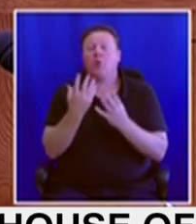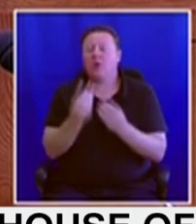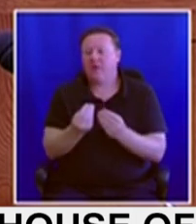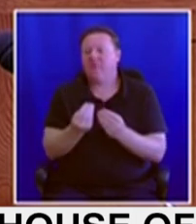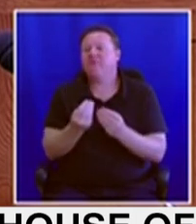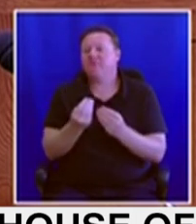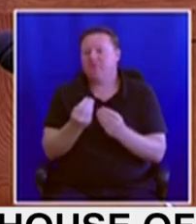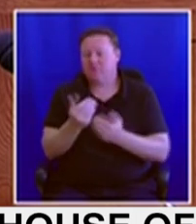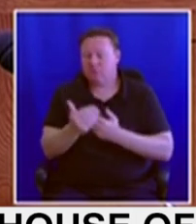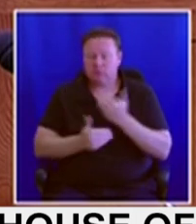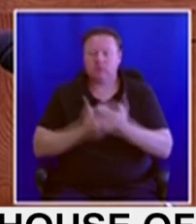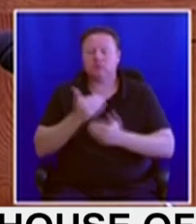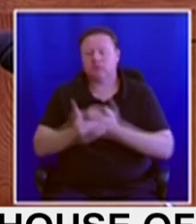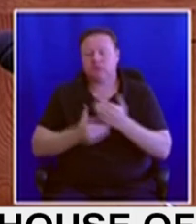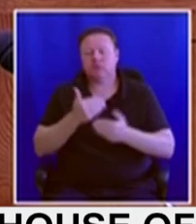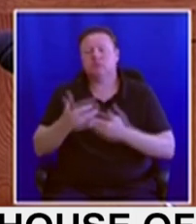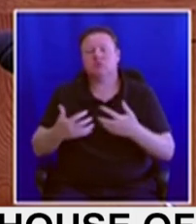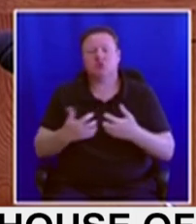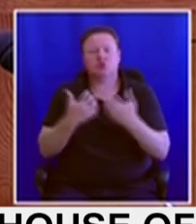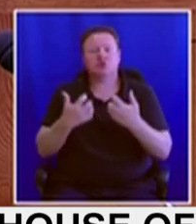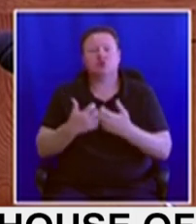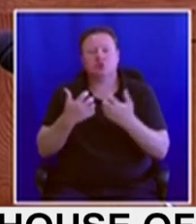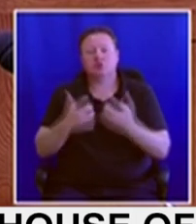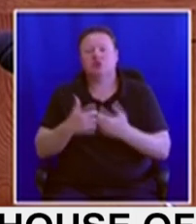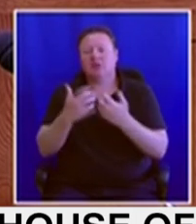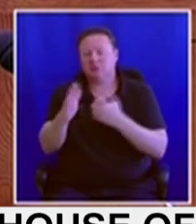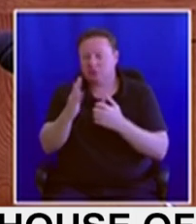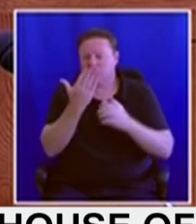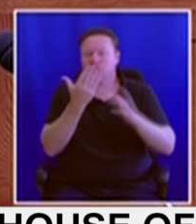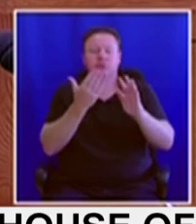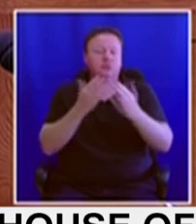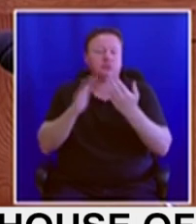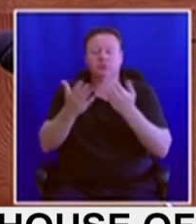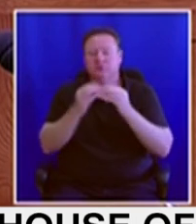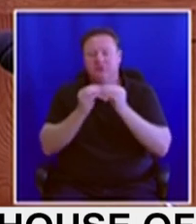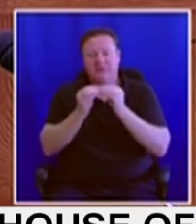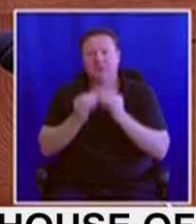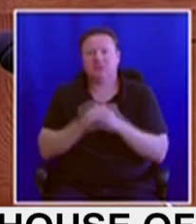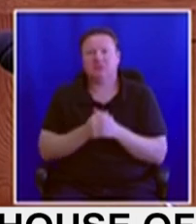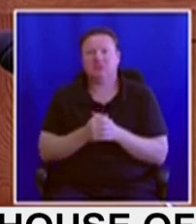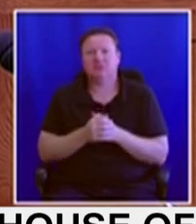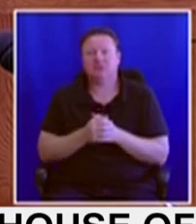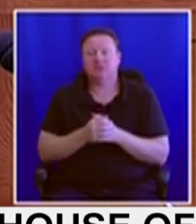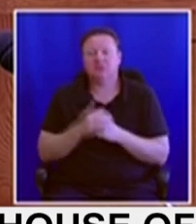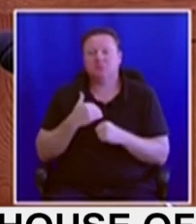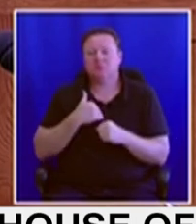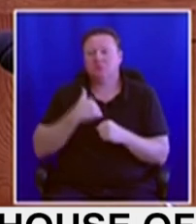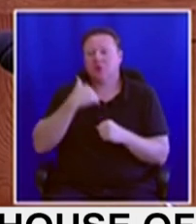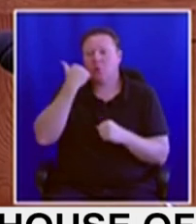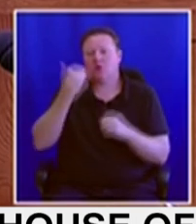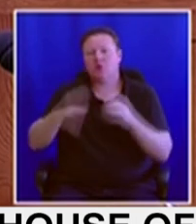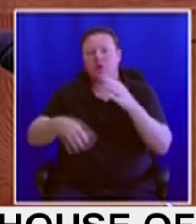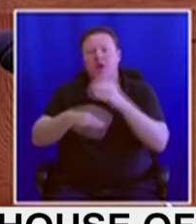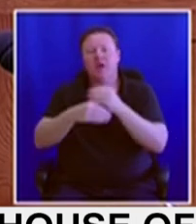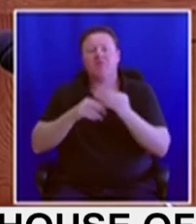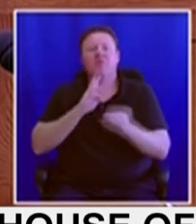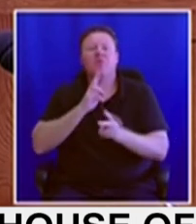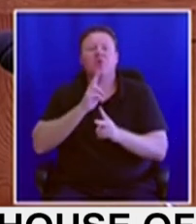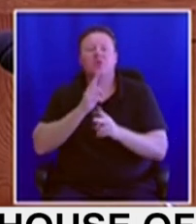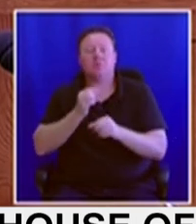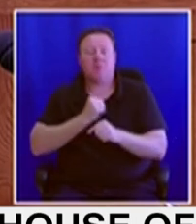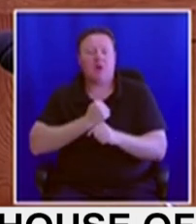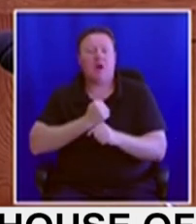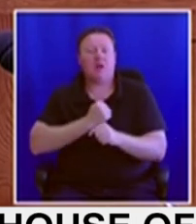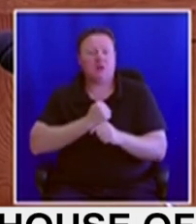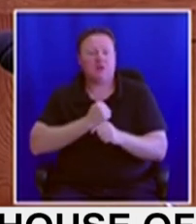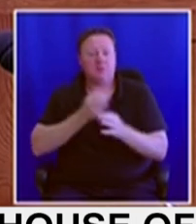address the challenges that face us. I wish to add my voice to the call for the formalization and strengthening